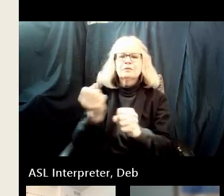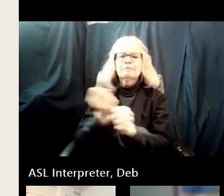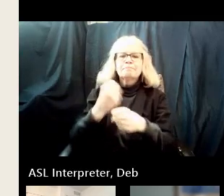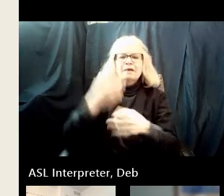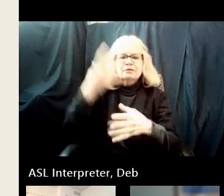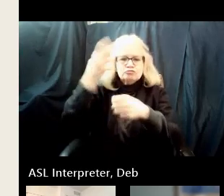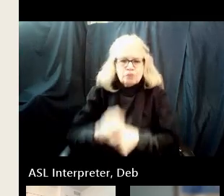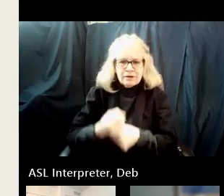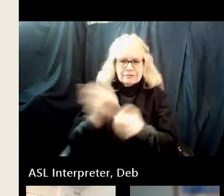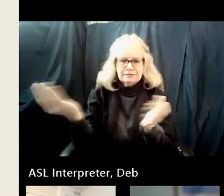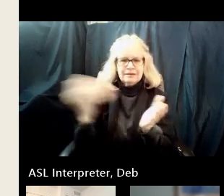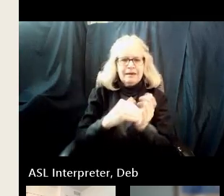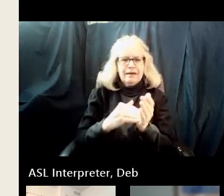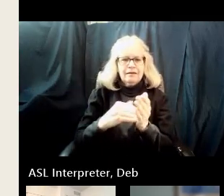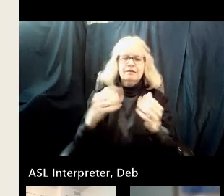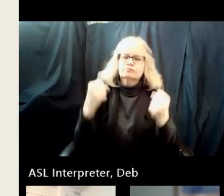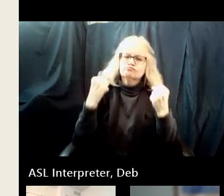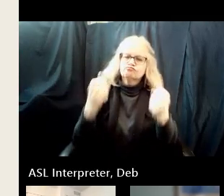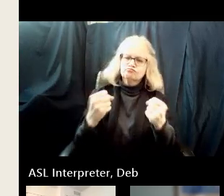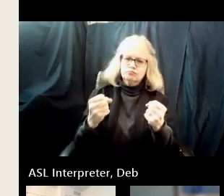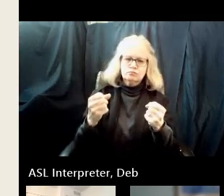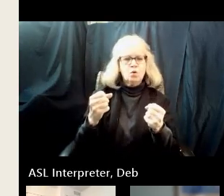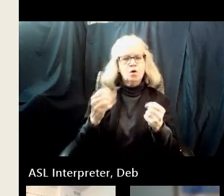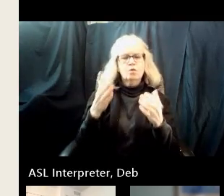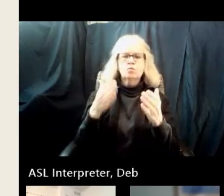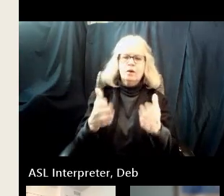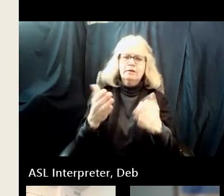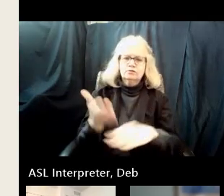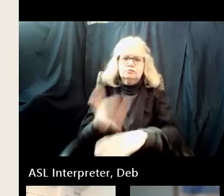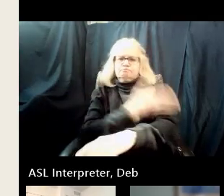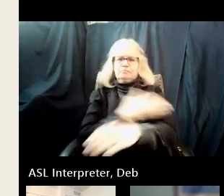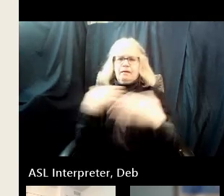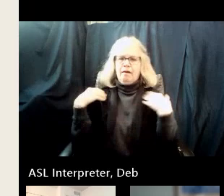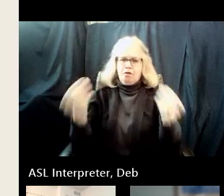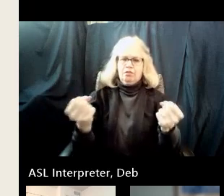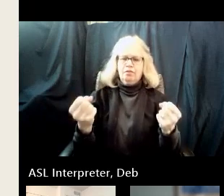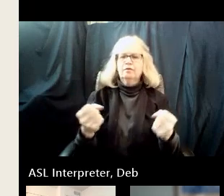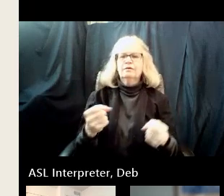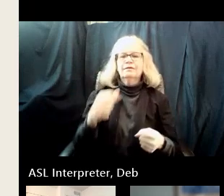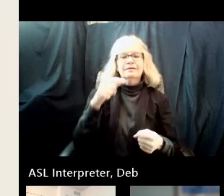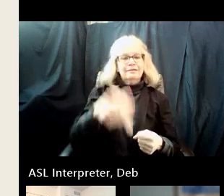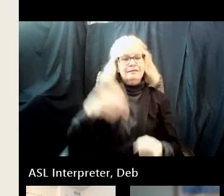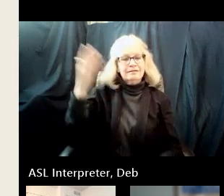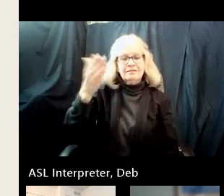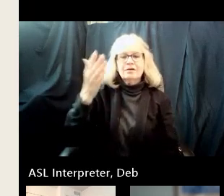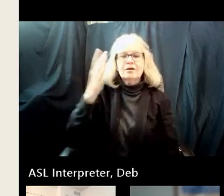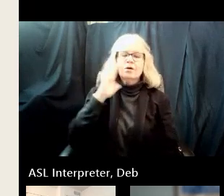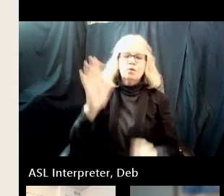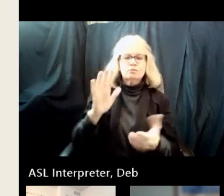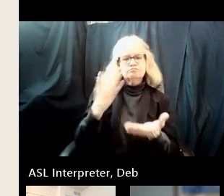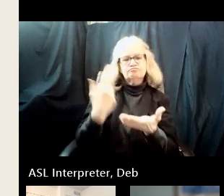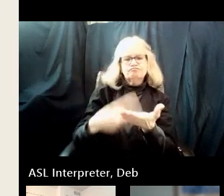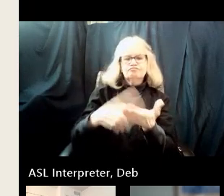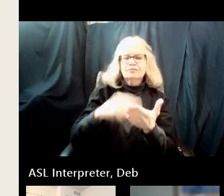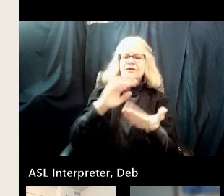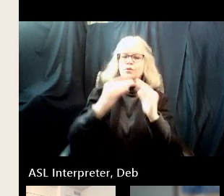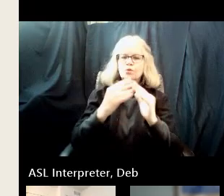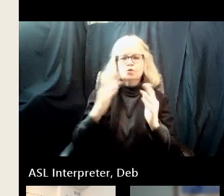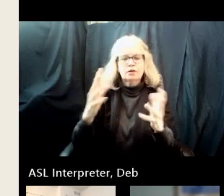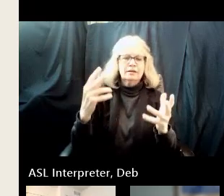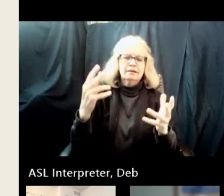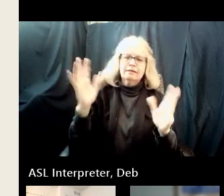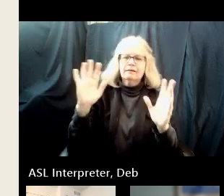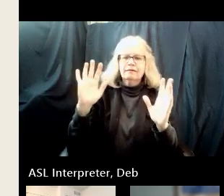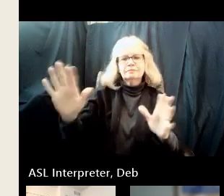strengthen pathways to health. So this presentation will really center community voice. It will center historical